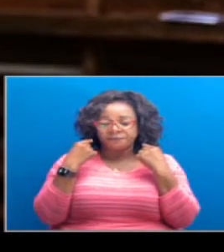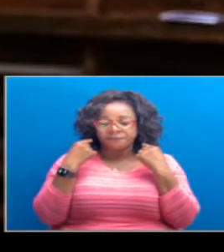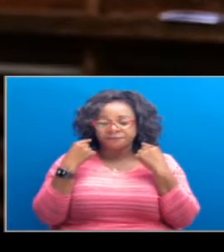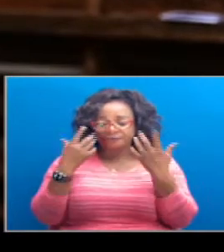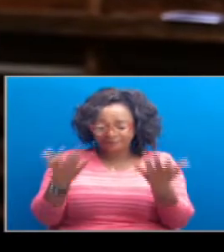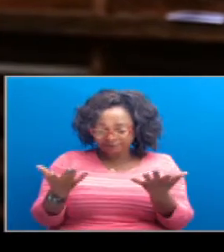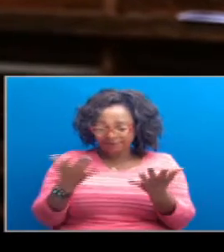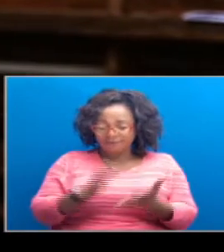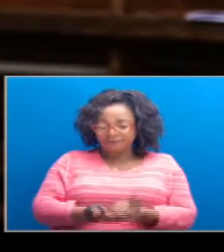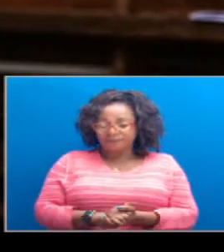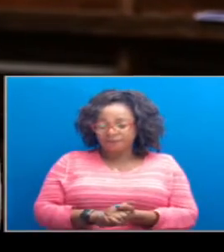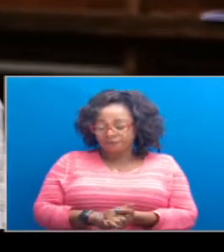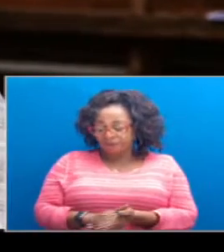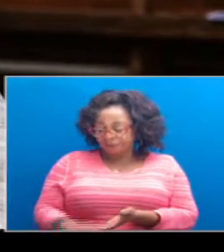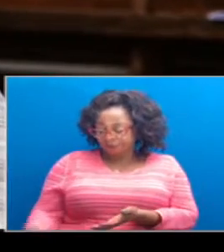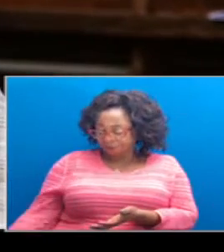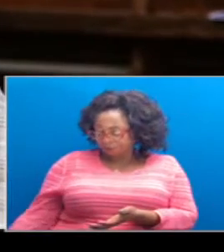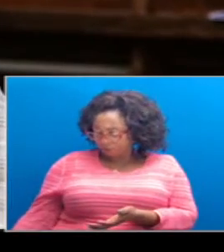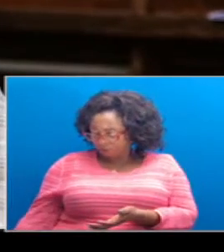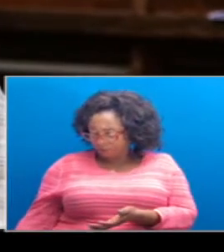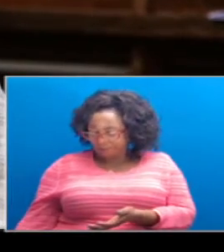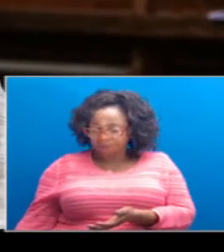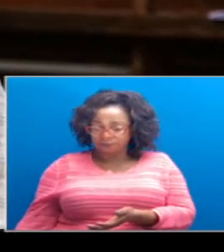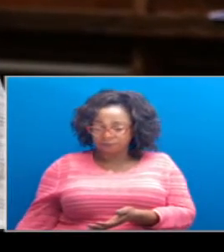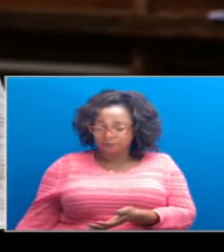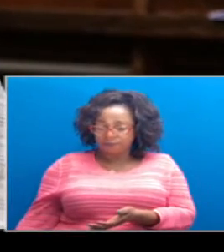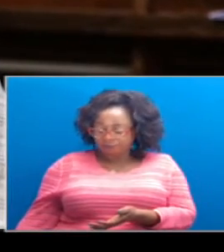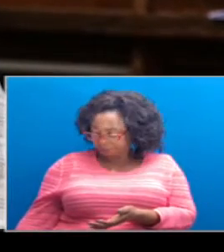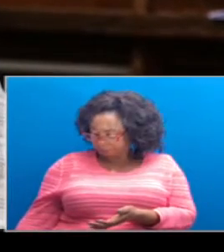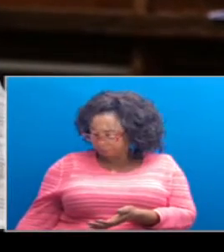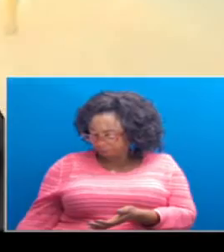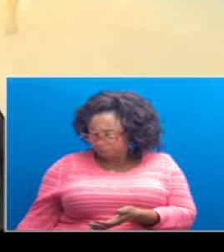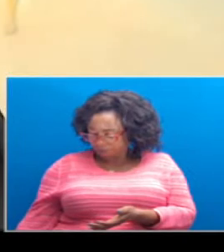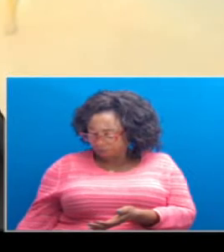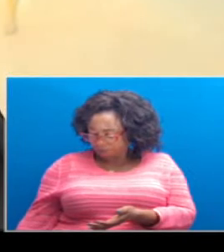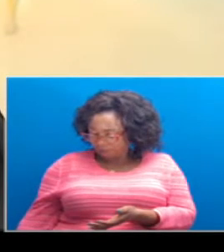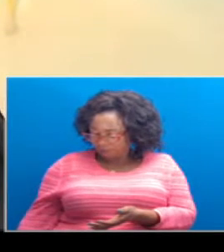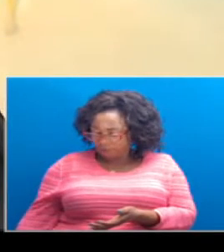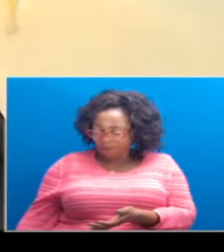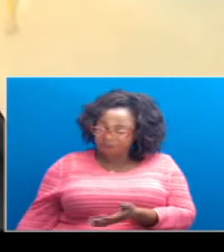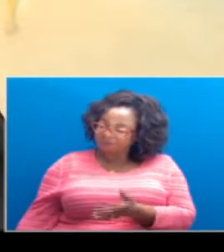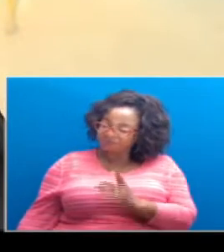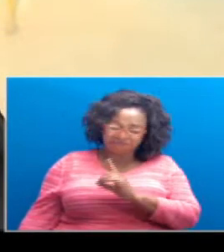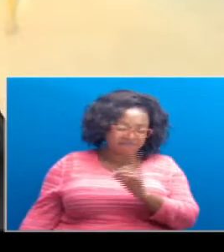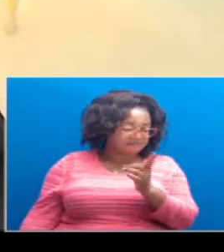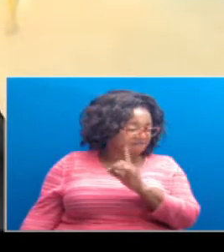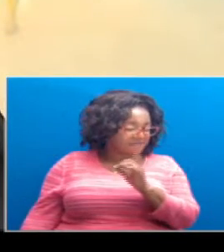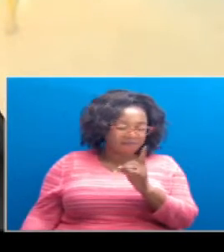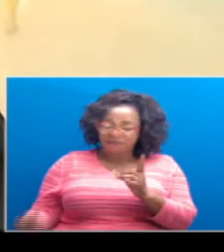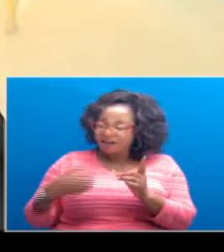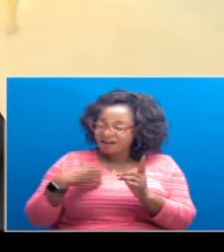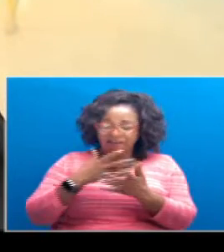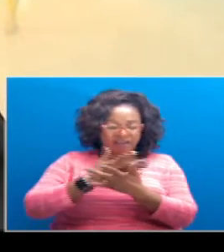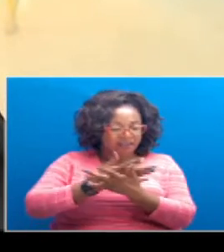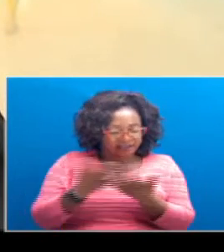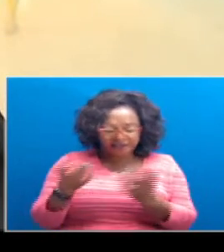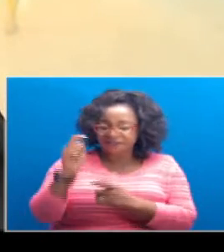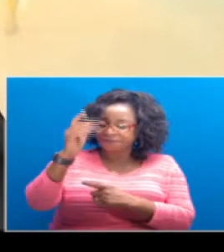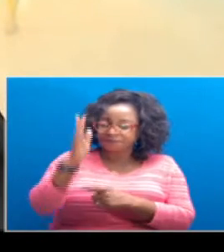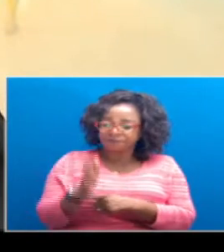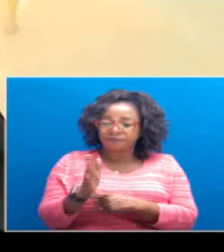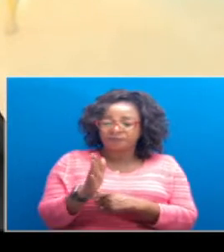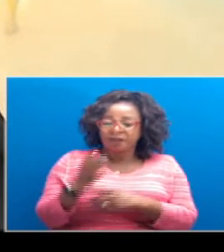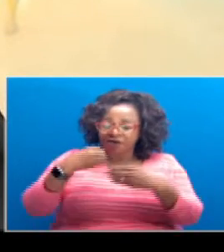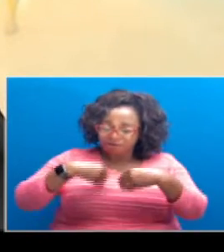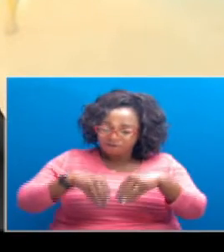smell the election a few days away, what's your parting shot? Don't profile any Kenyan